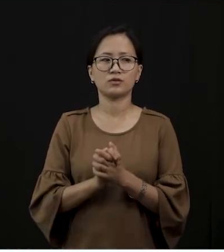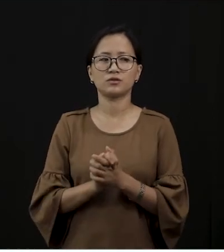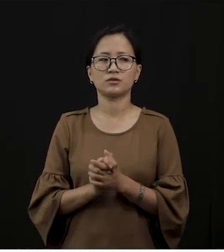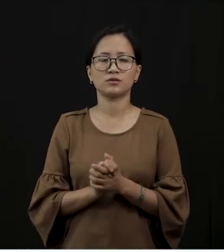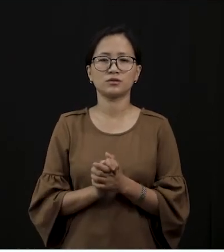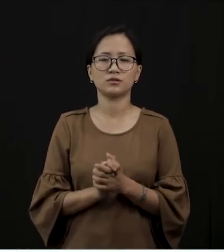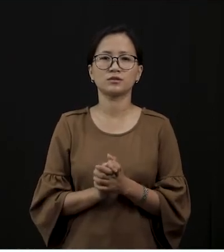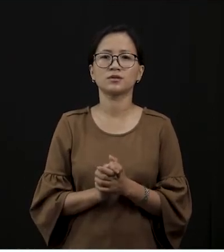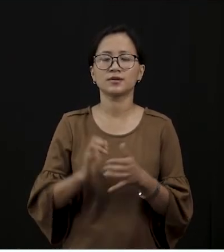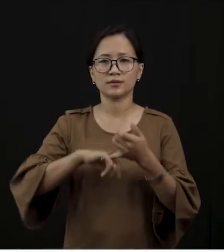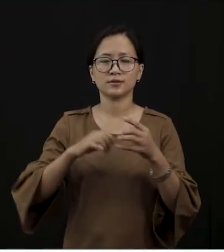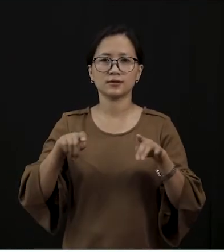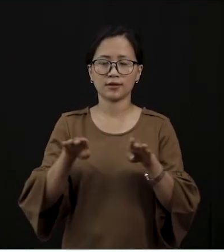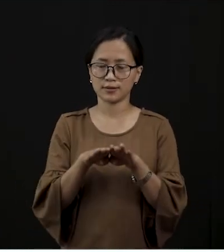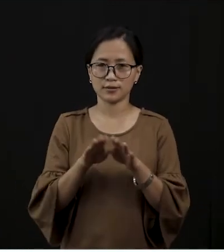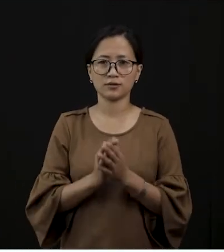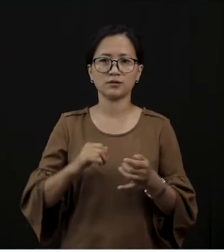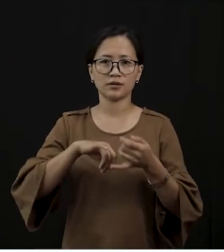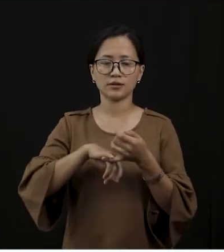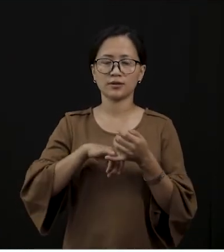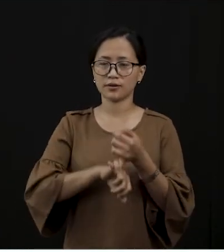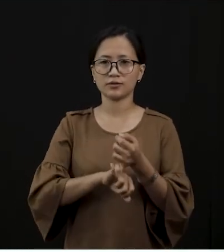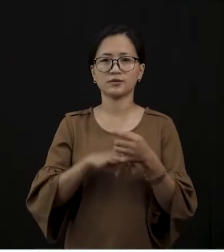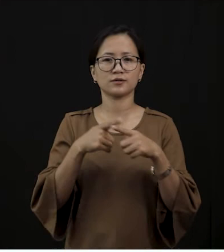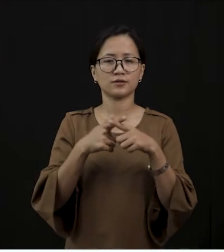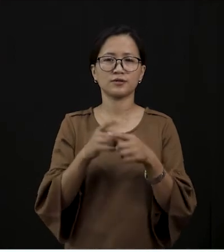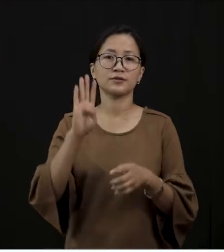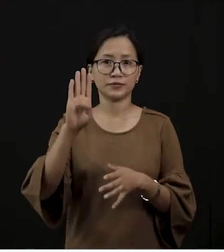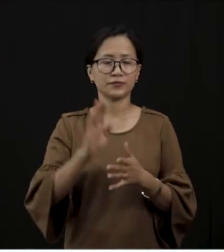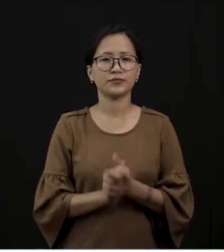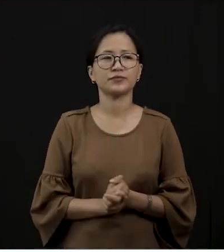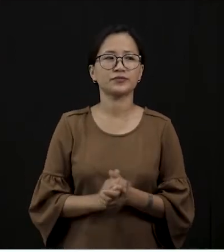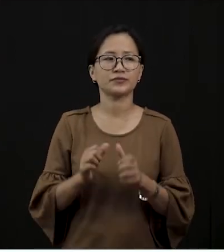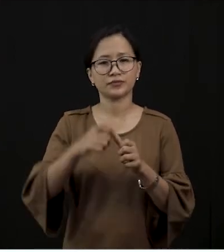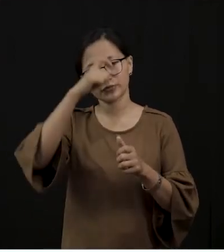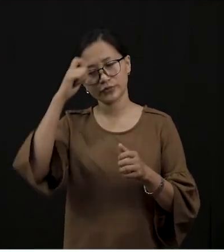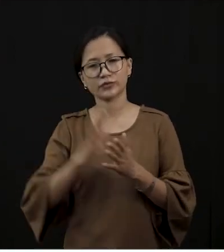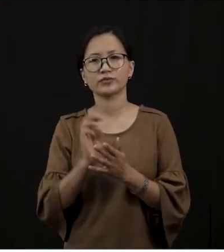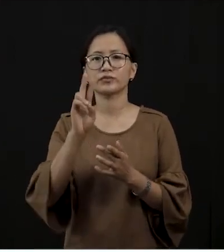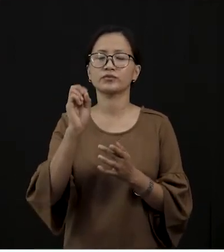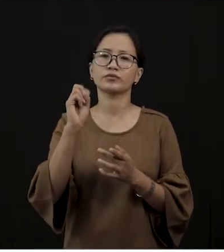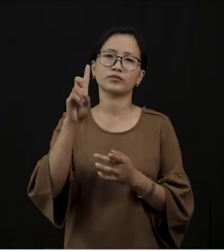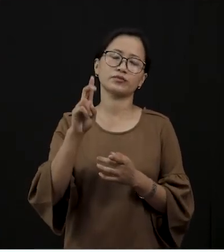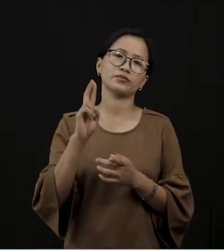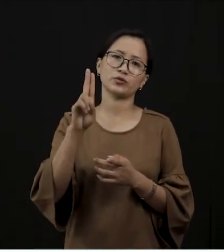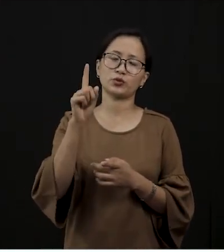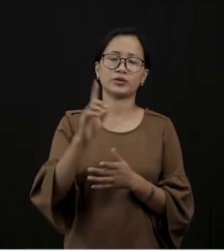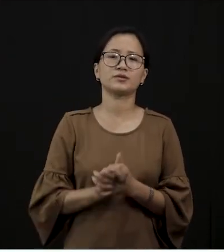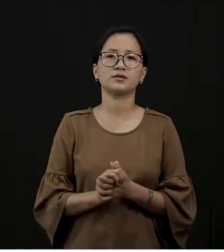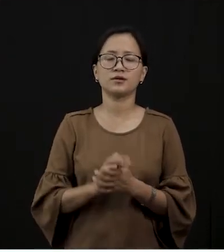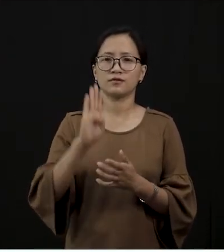31 days. Okay. Then this is April 2001.